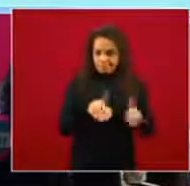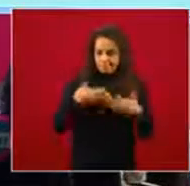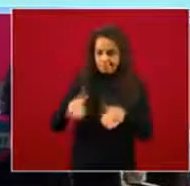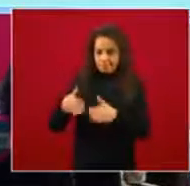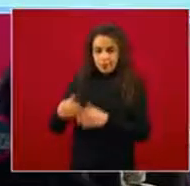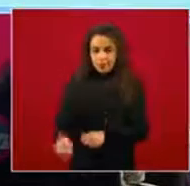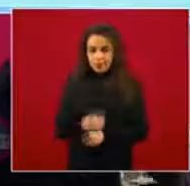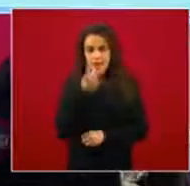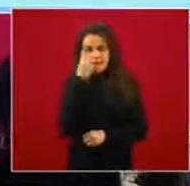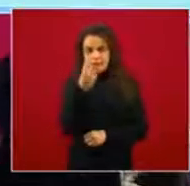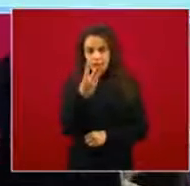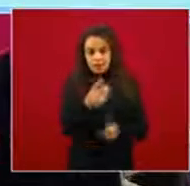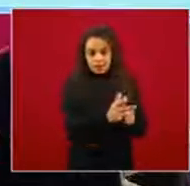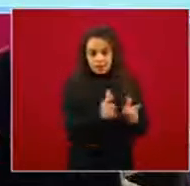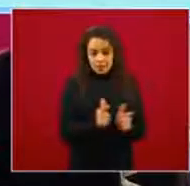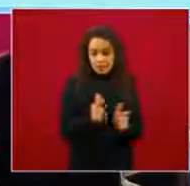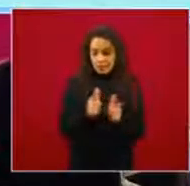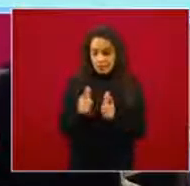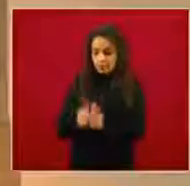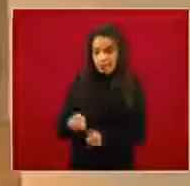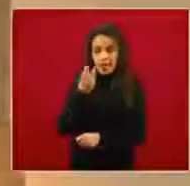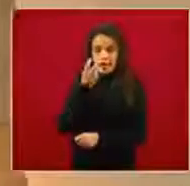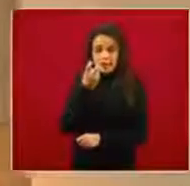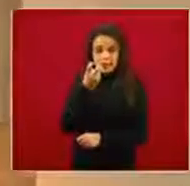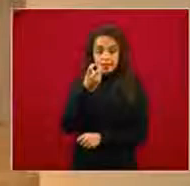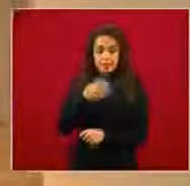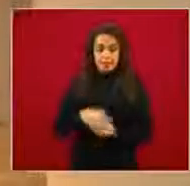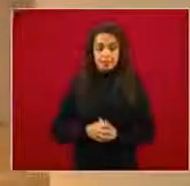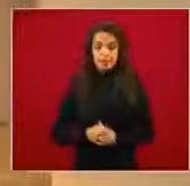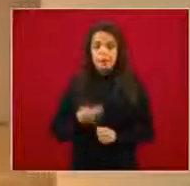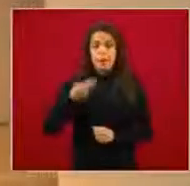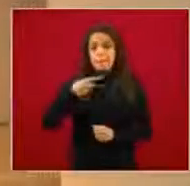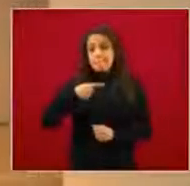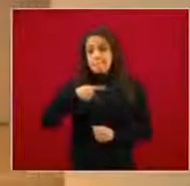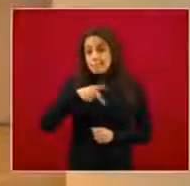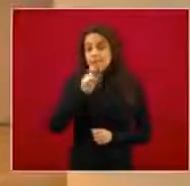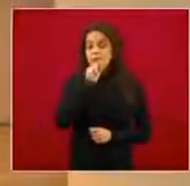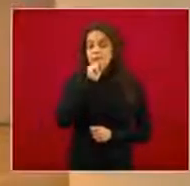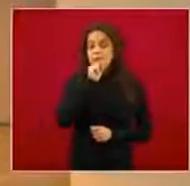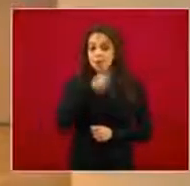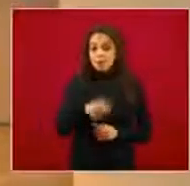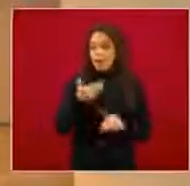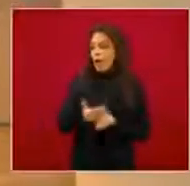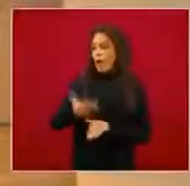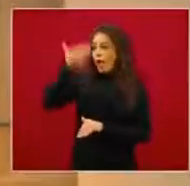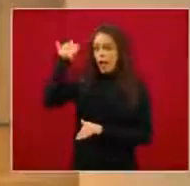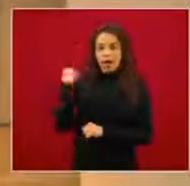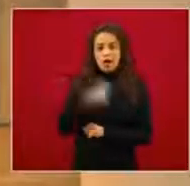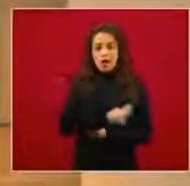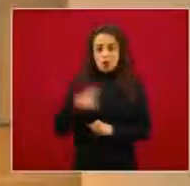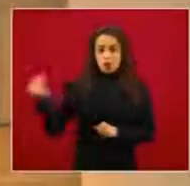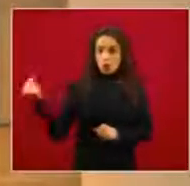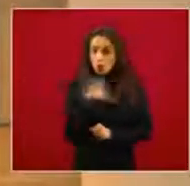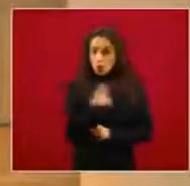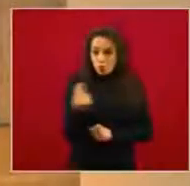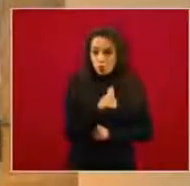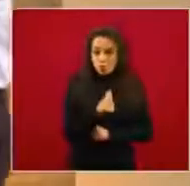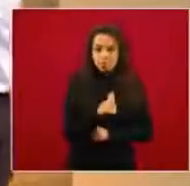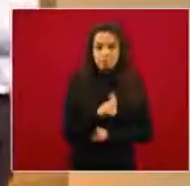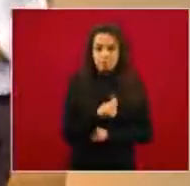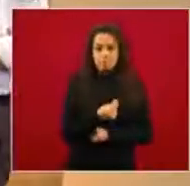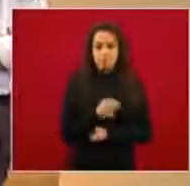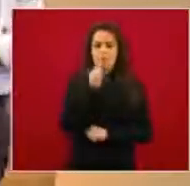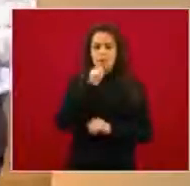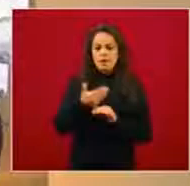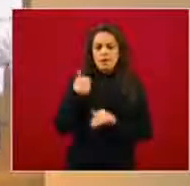These three sectors, and it also applies for those essential original essential sectors, the one that I just